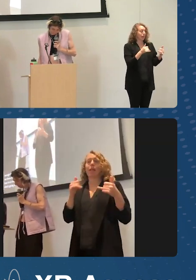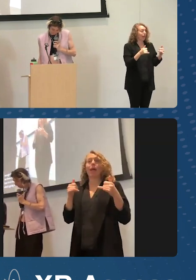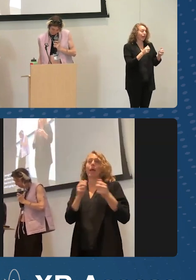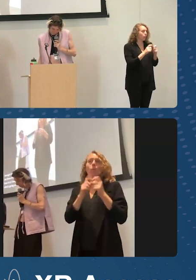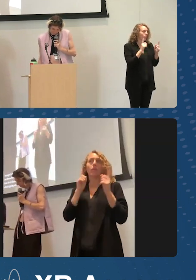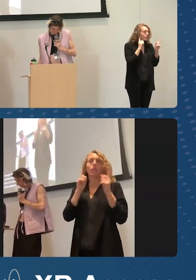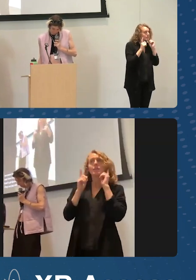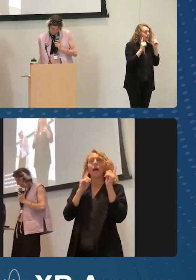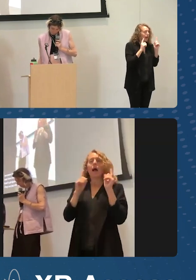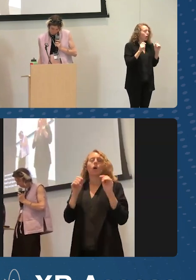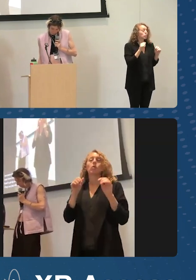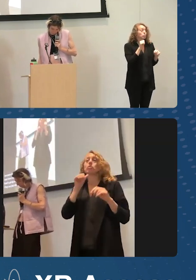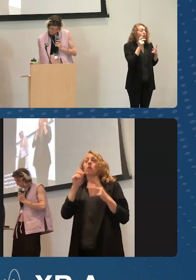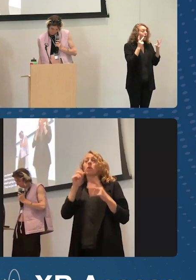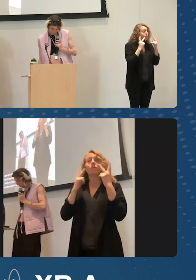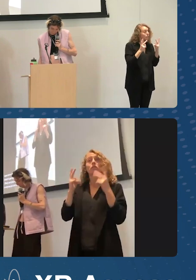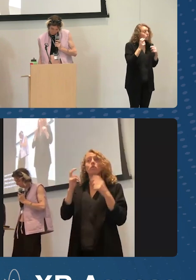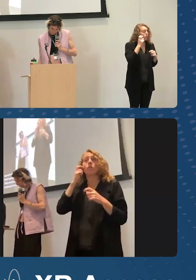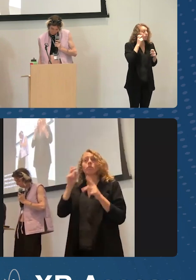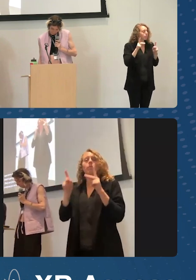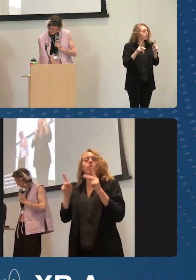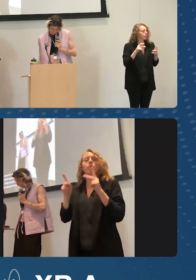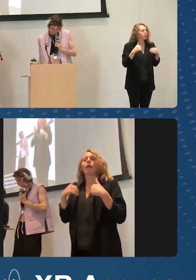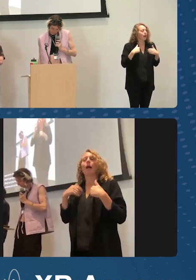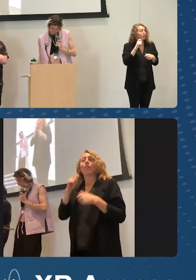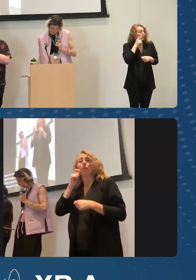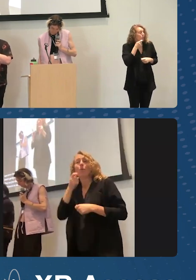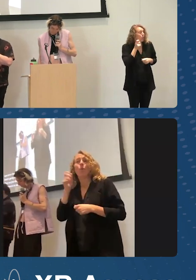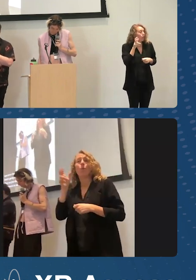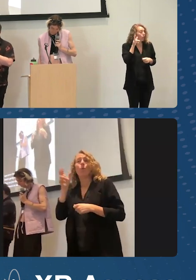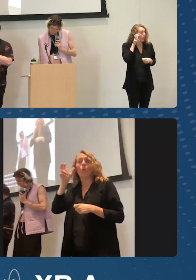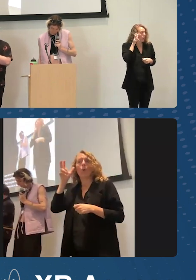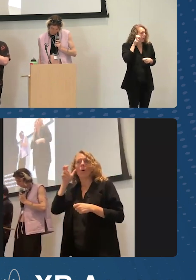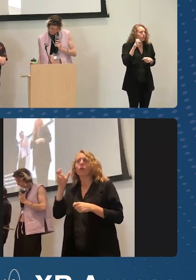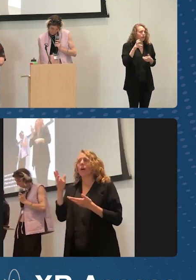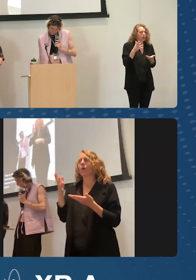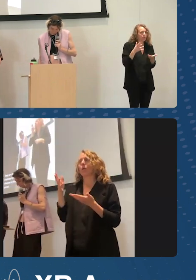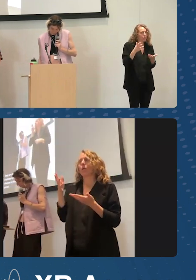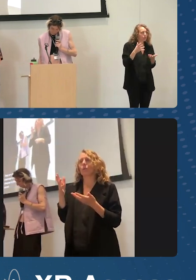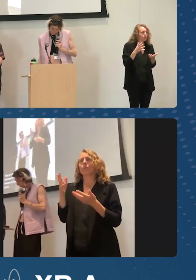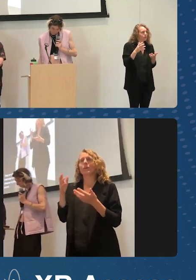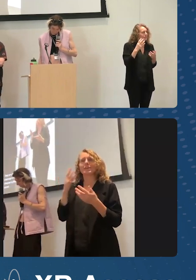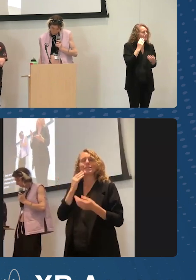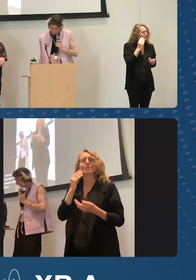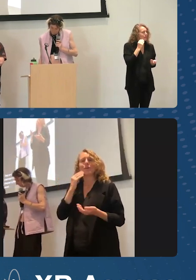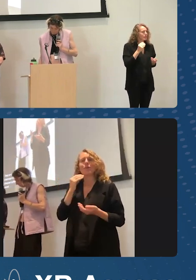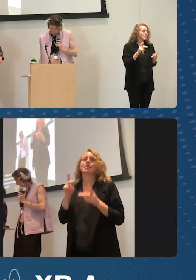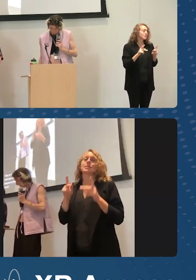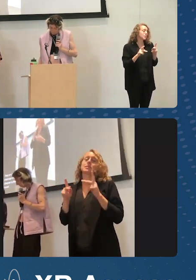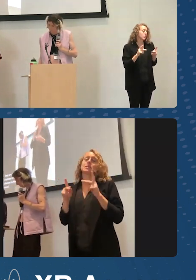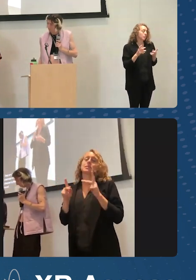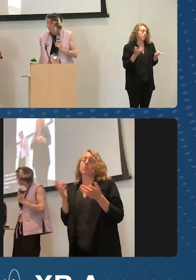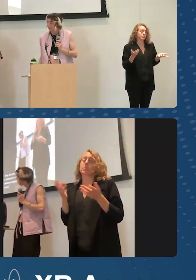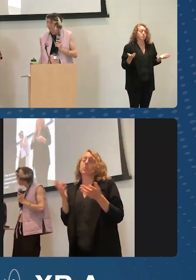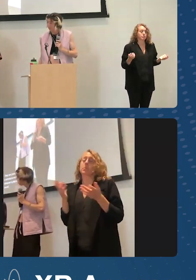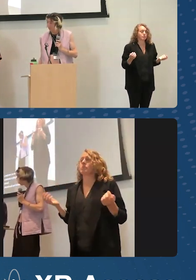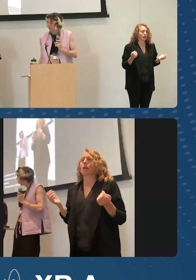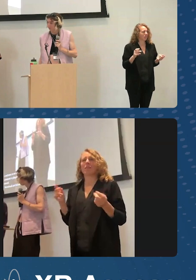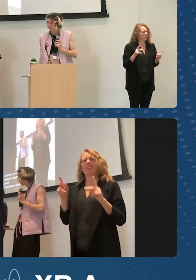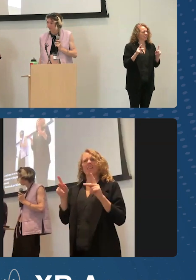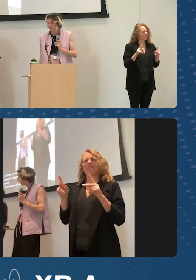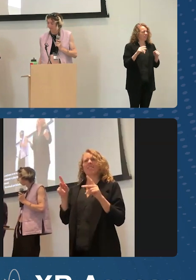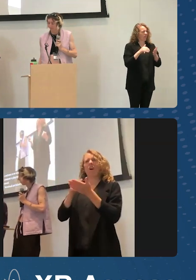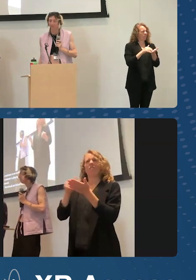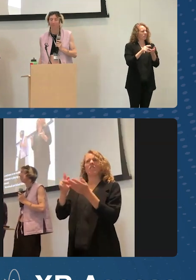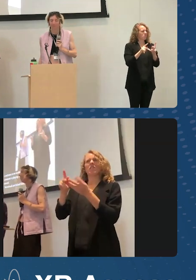you know, non-visual and blind folks have this cool audio experience, and then people can kind of, you know, we're so used to being stared at, right?